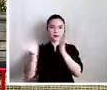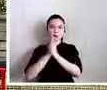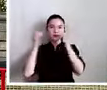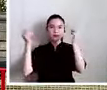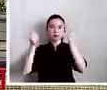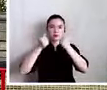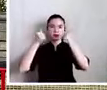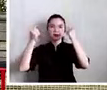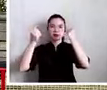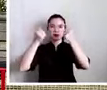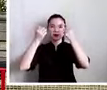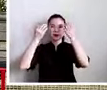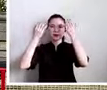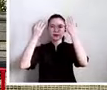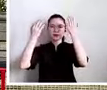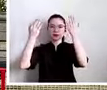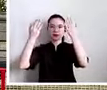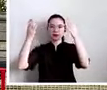Alleluia,